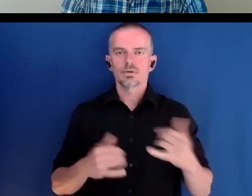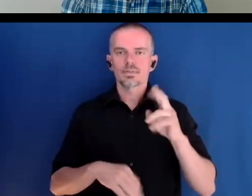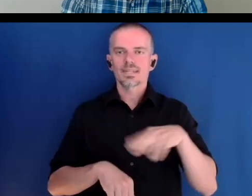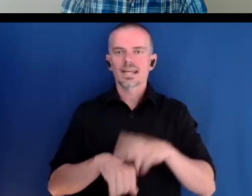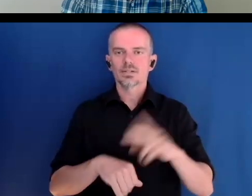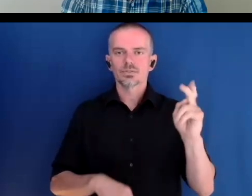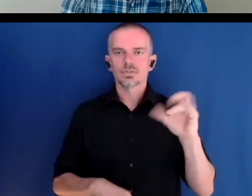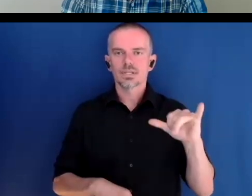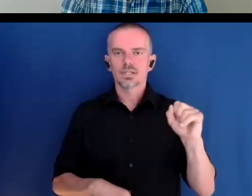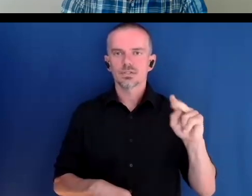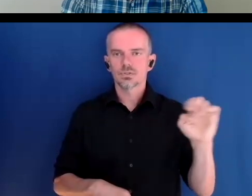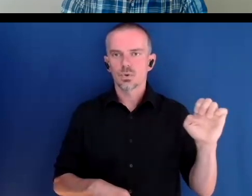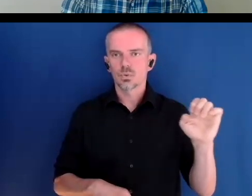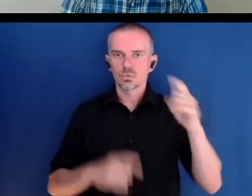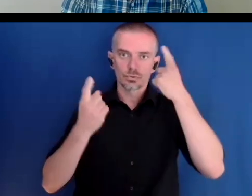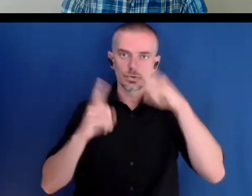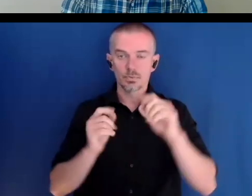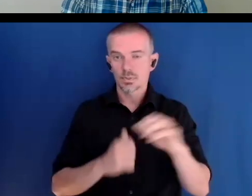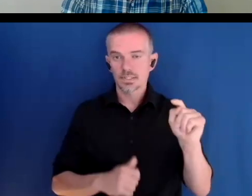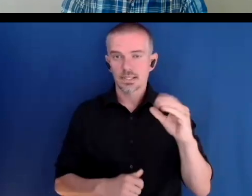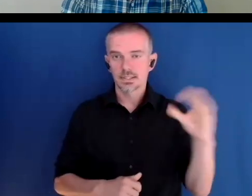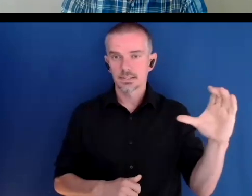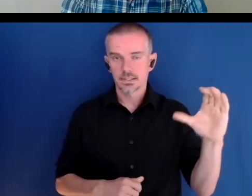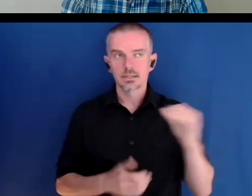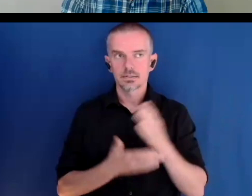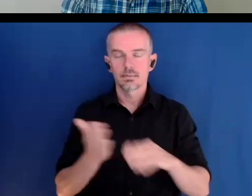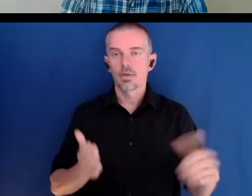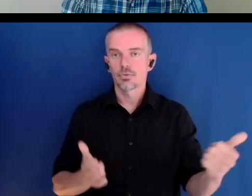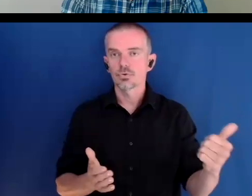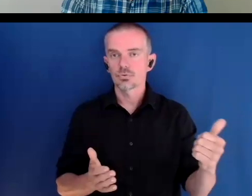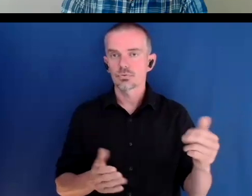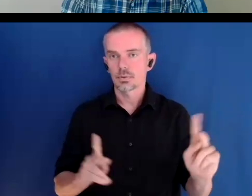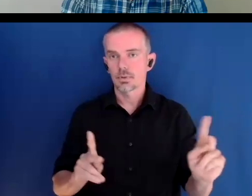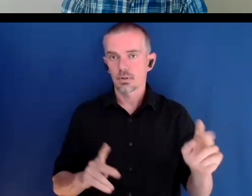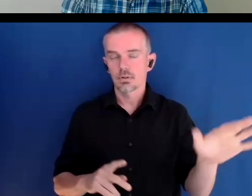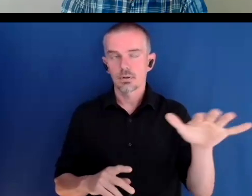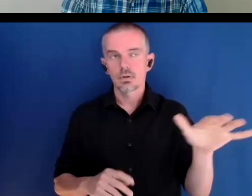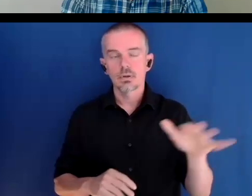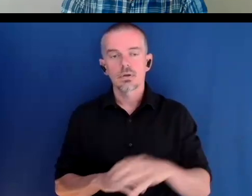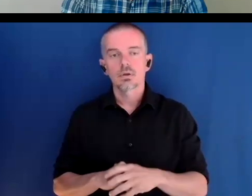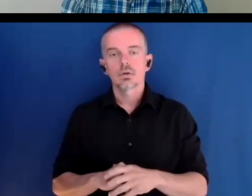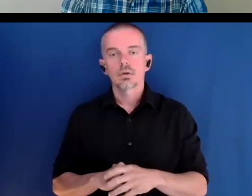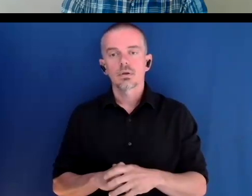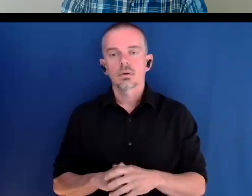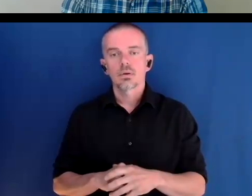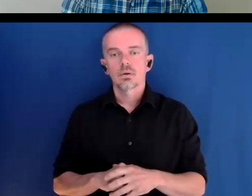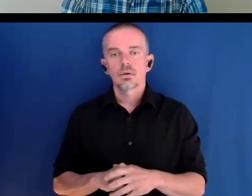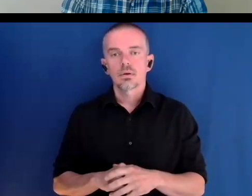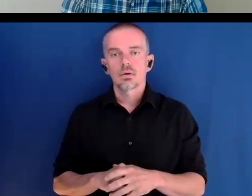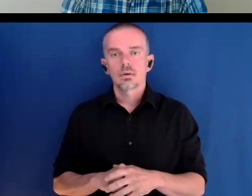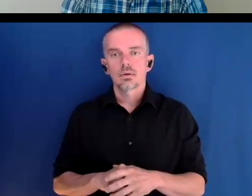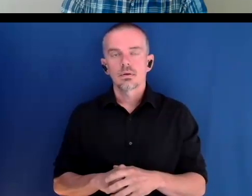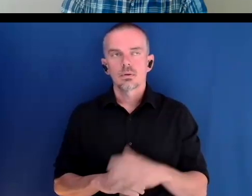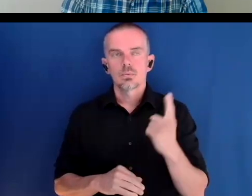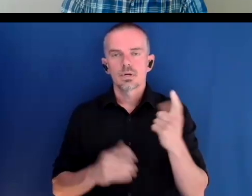agreements with TNC and some other folks. And the one